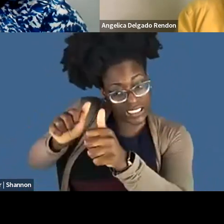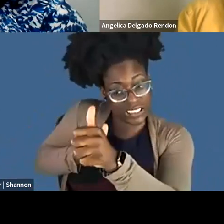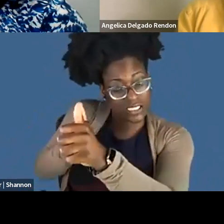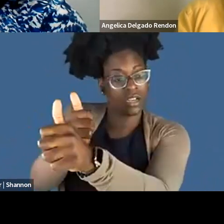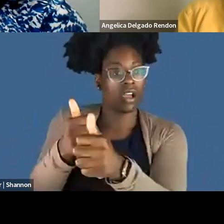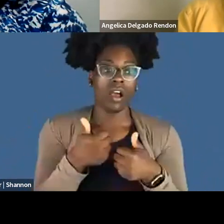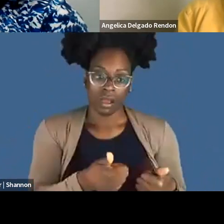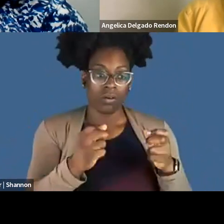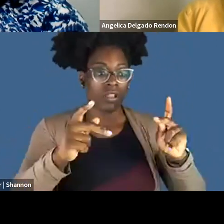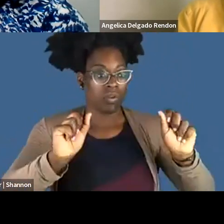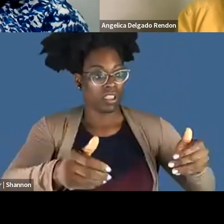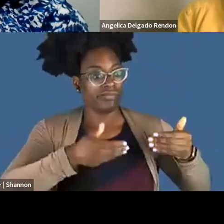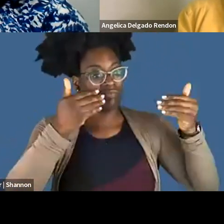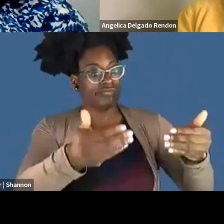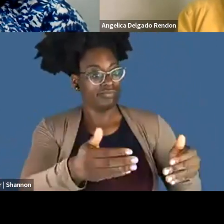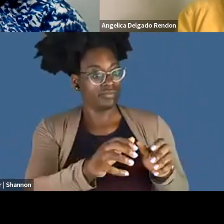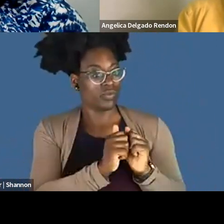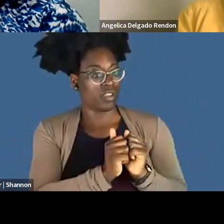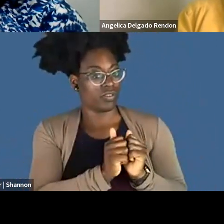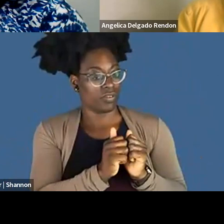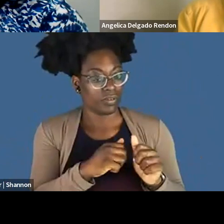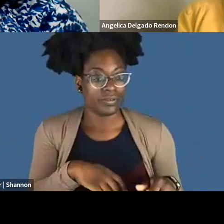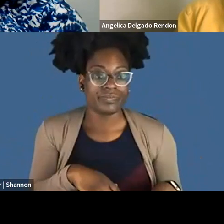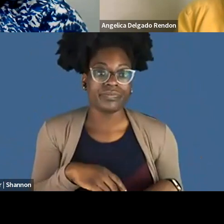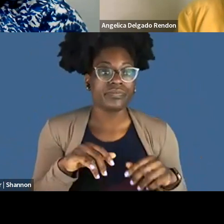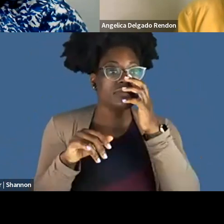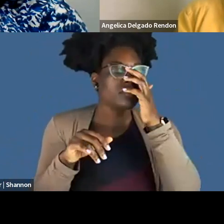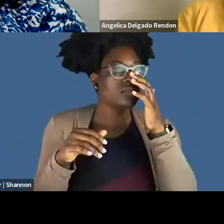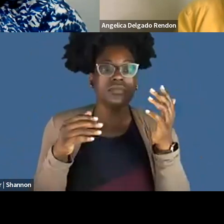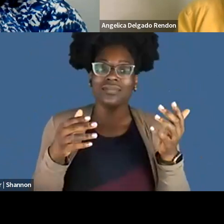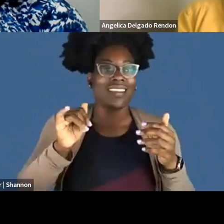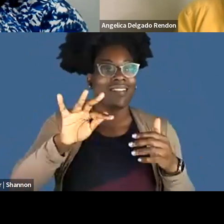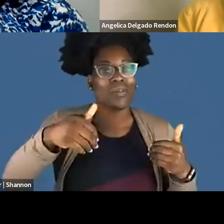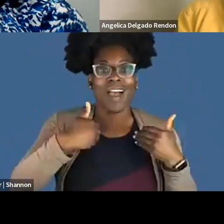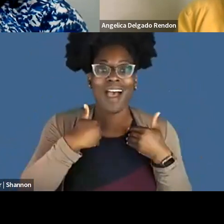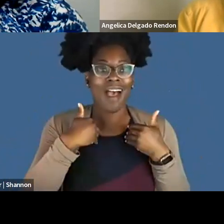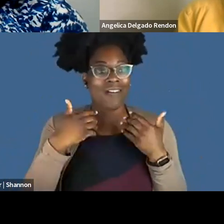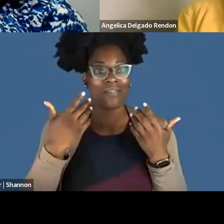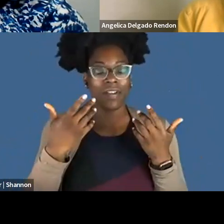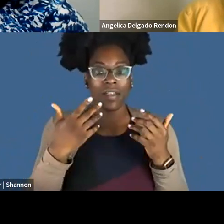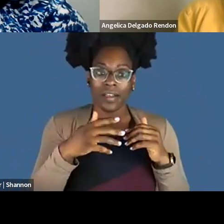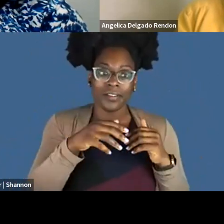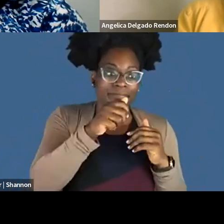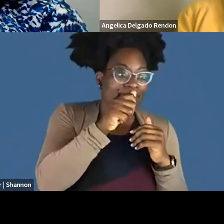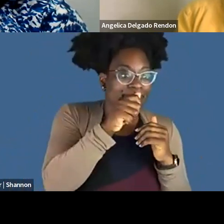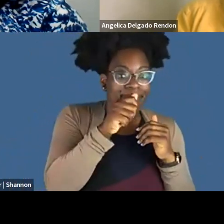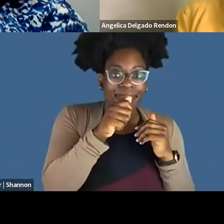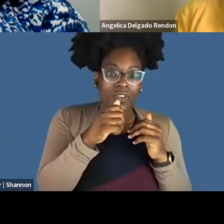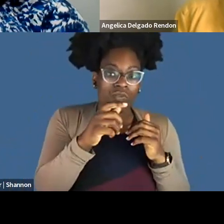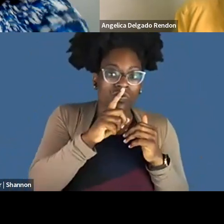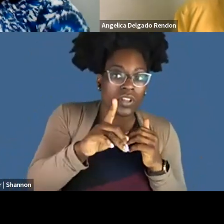direct conversations where there are no hidden agendas on the table, which will help us reach that health